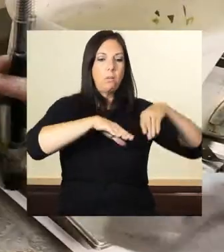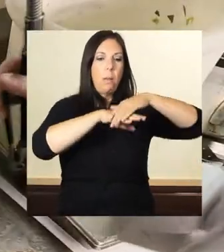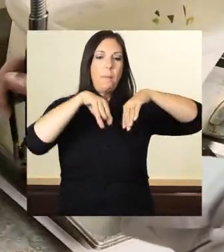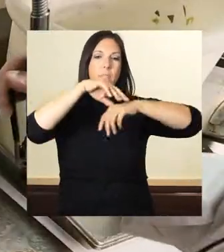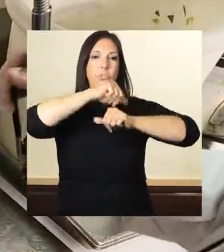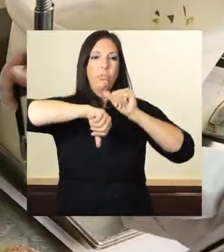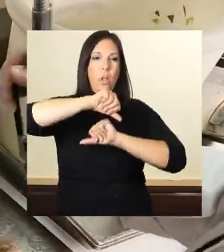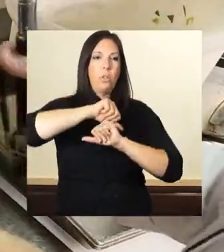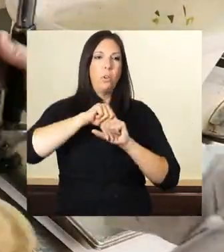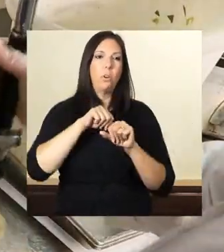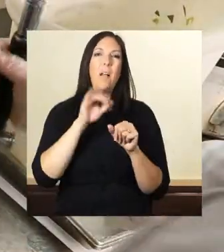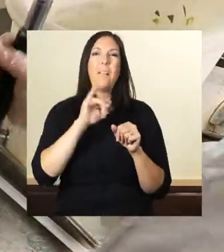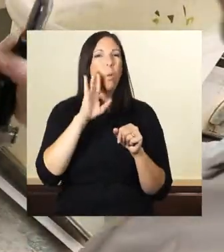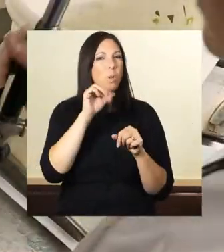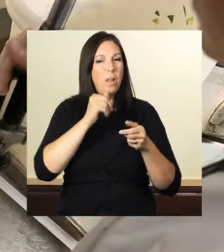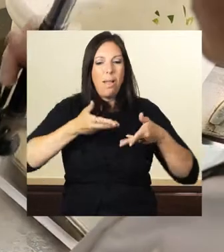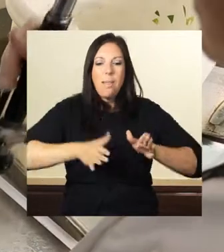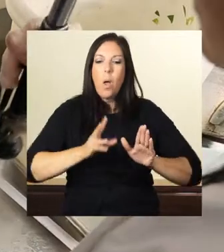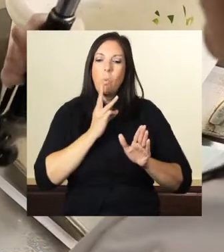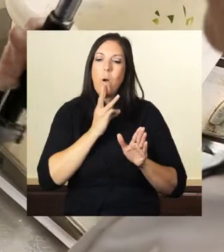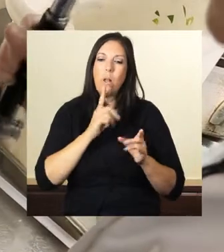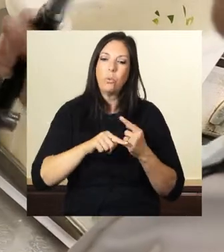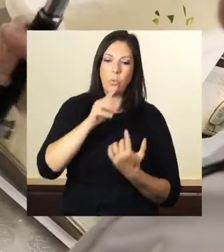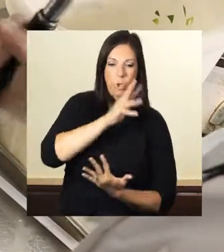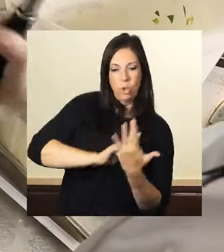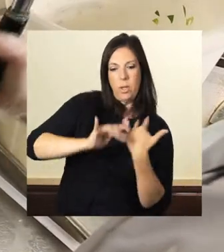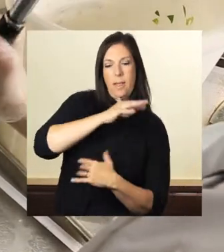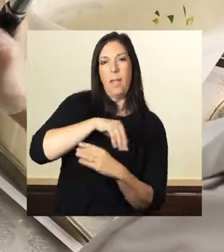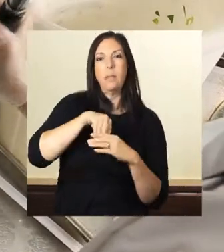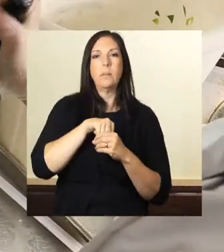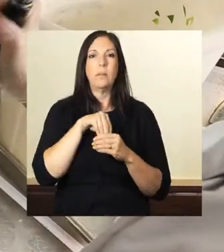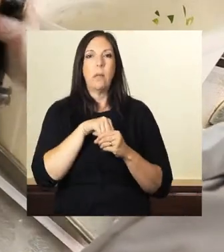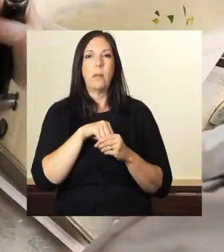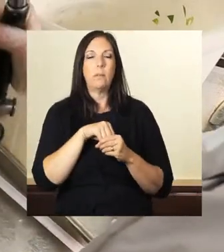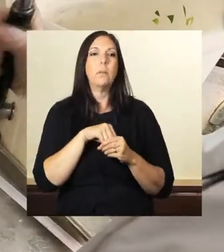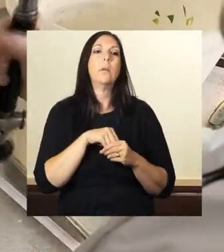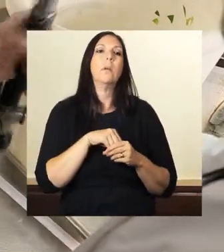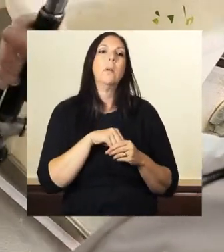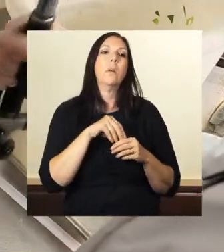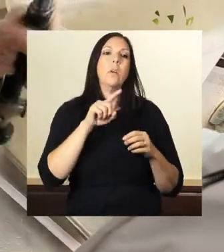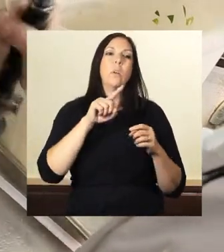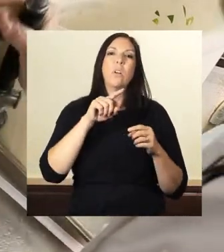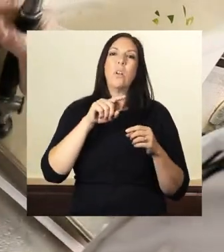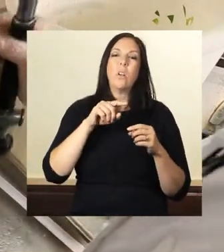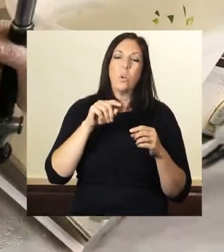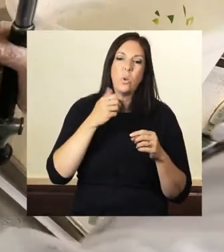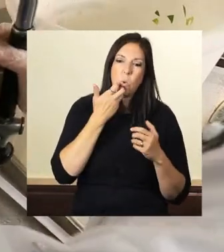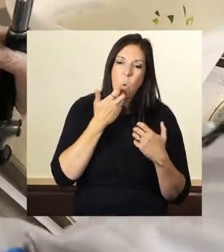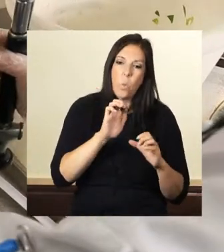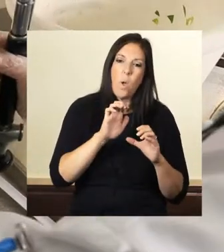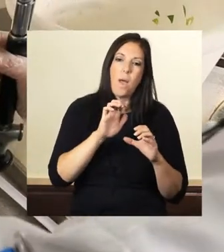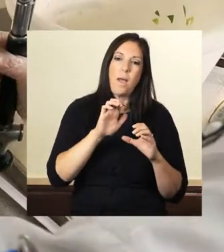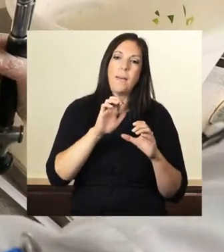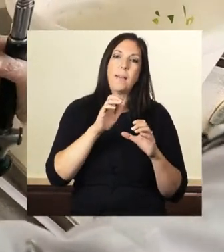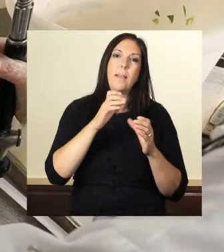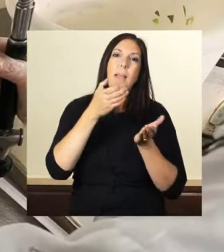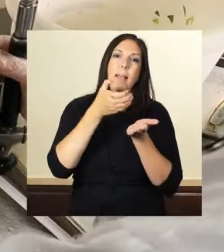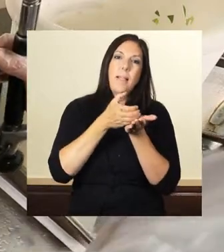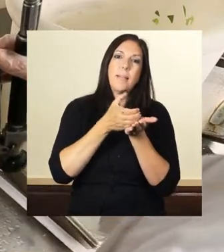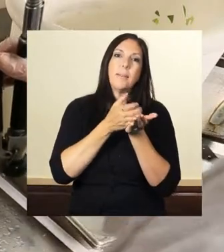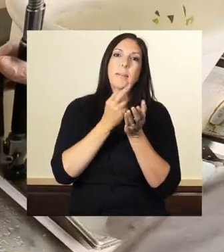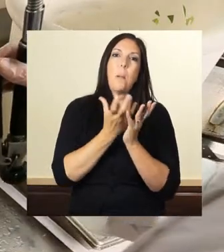stack dishes in dish racks. Do not stack dishes on top of each other, as this will not allow water to circulate properly.